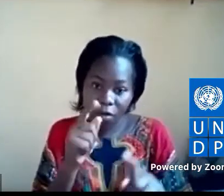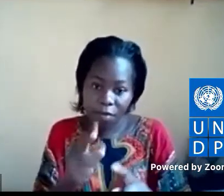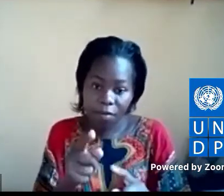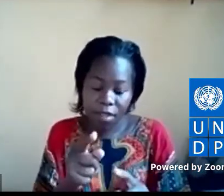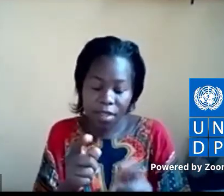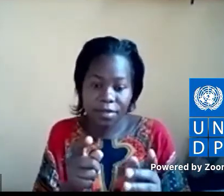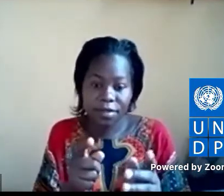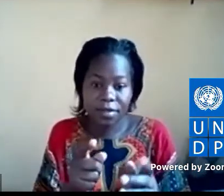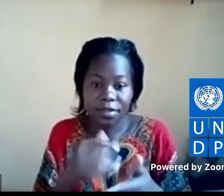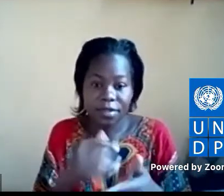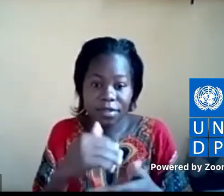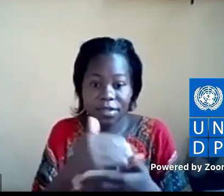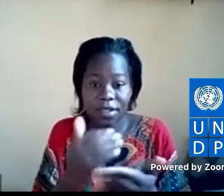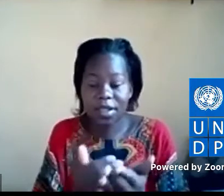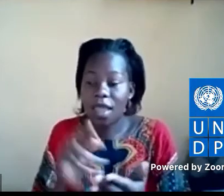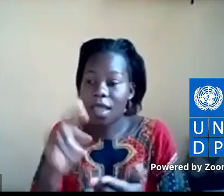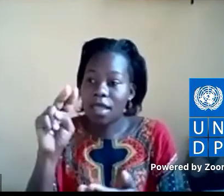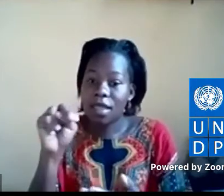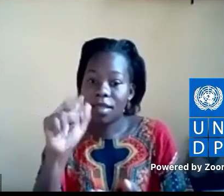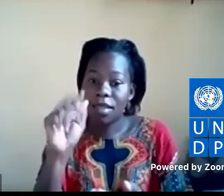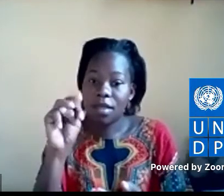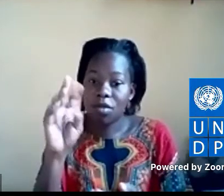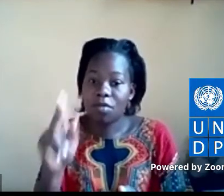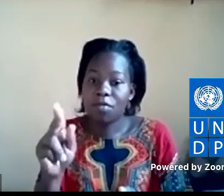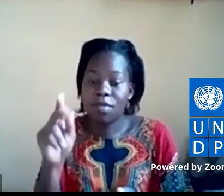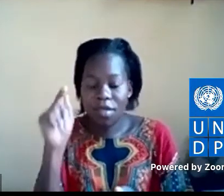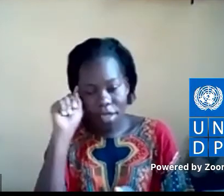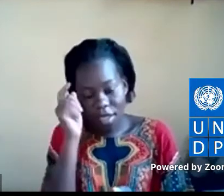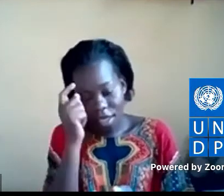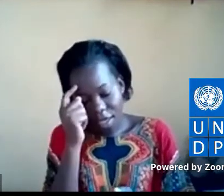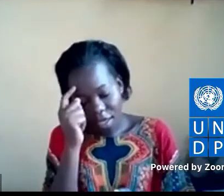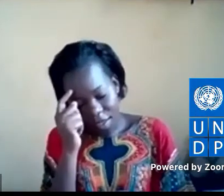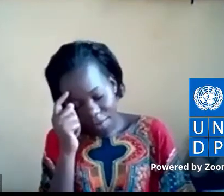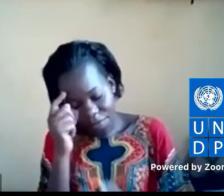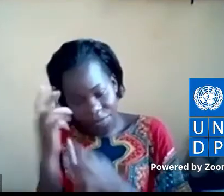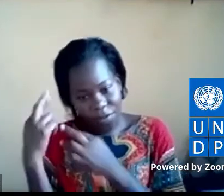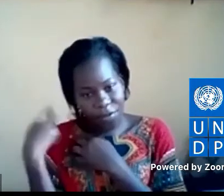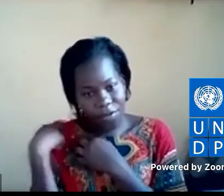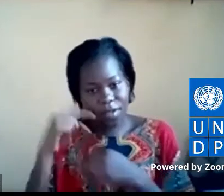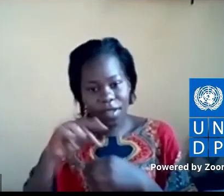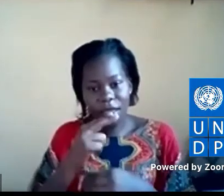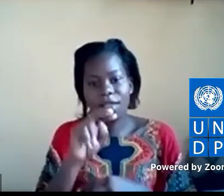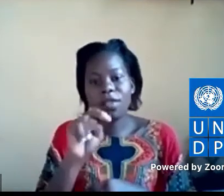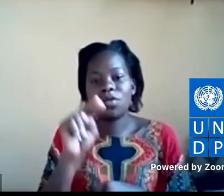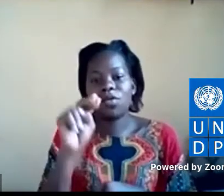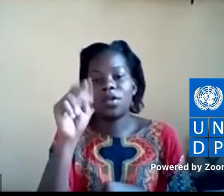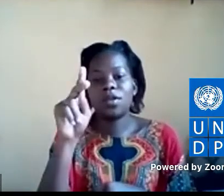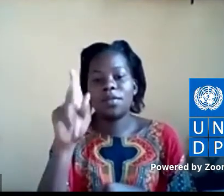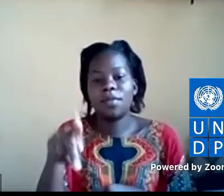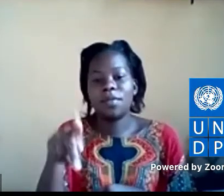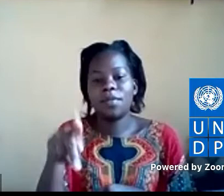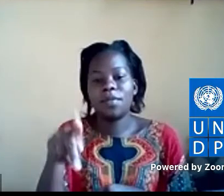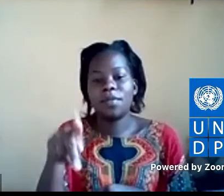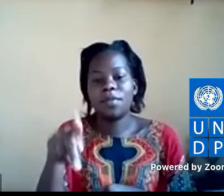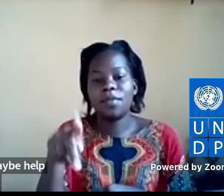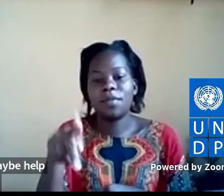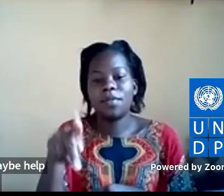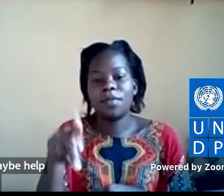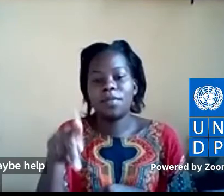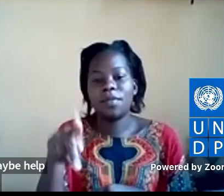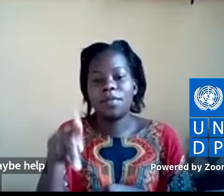of the help that government is giving to, especially with the support from the UNDP, that you're giving to some of these women groups in terms of maybe helping them